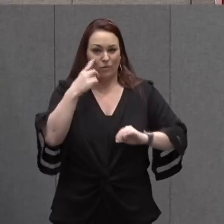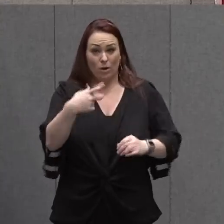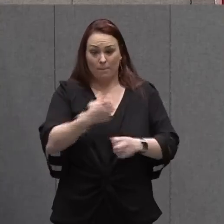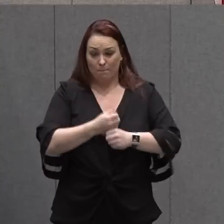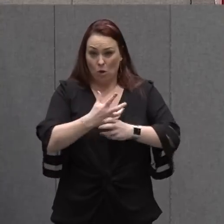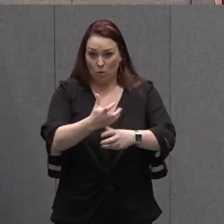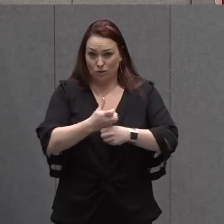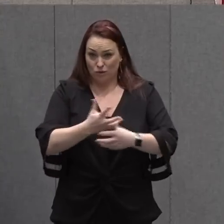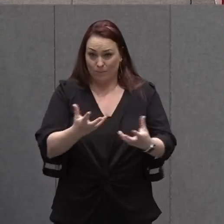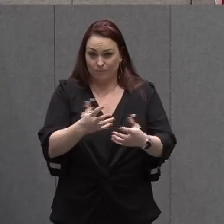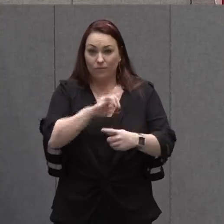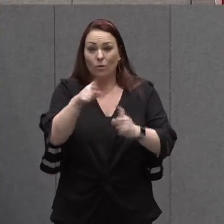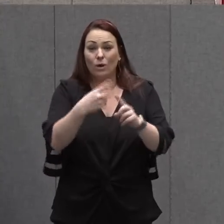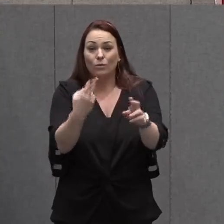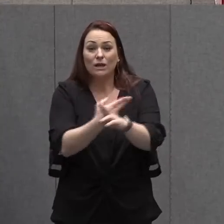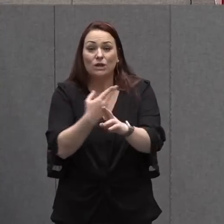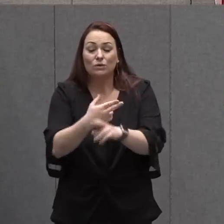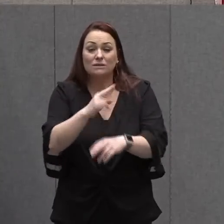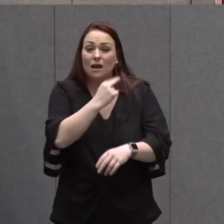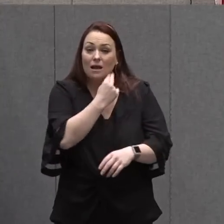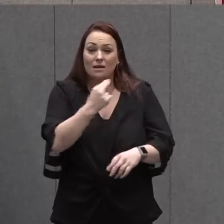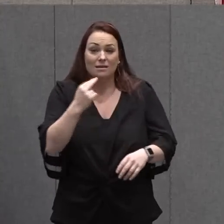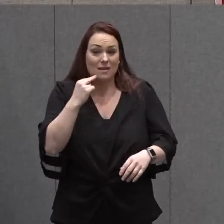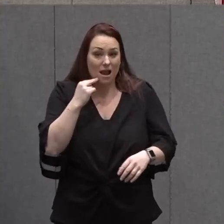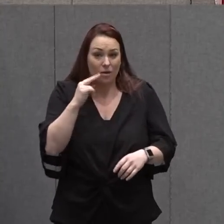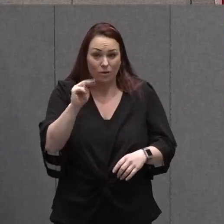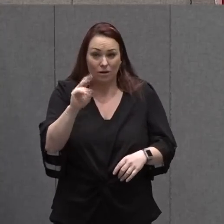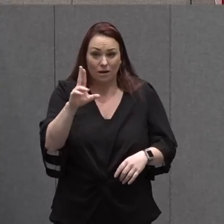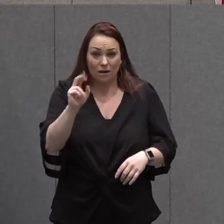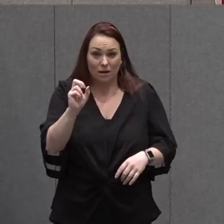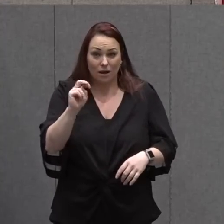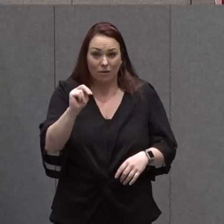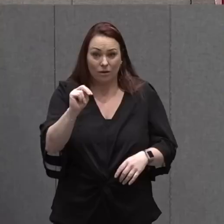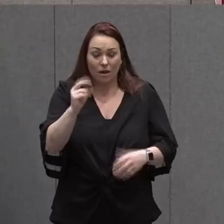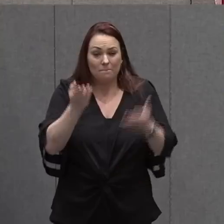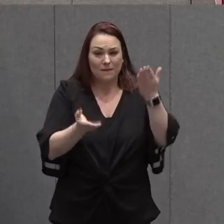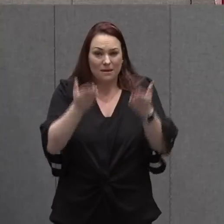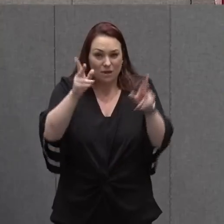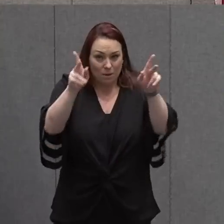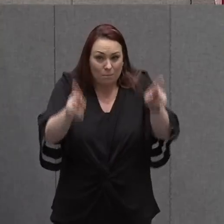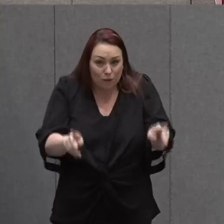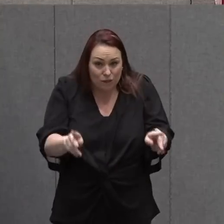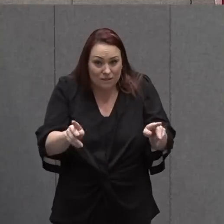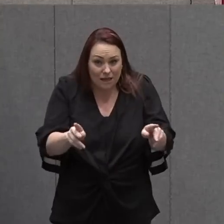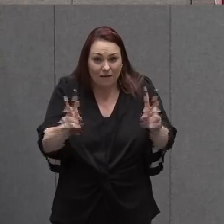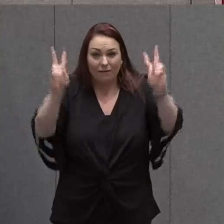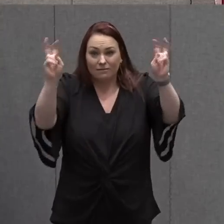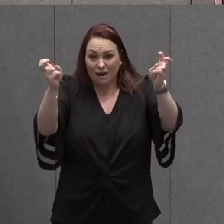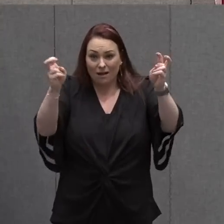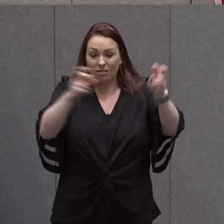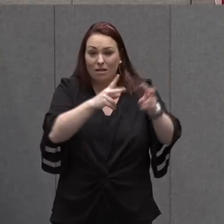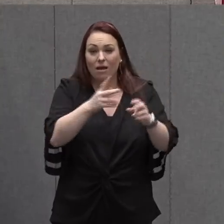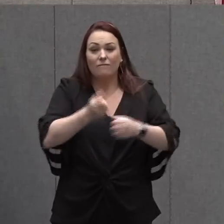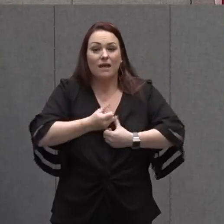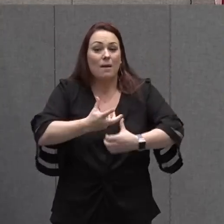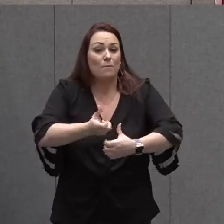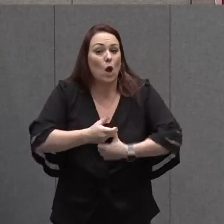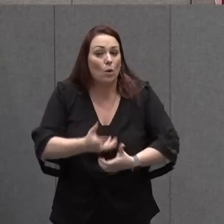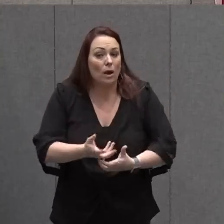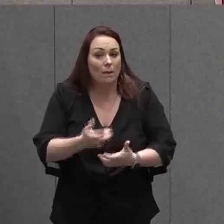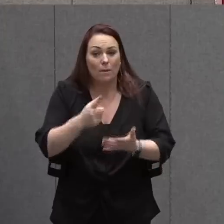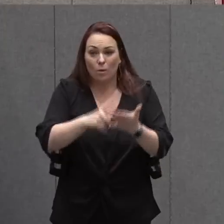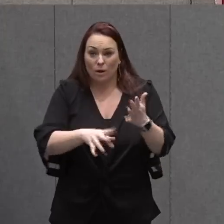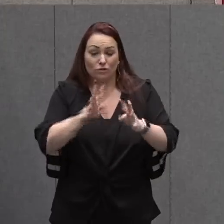use a noun, it's when we're talking about maybe a person, maybe the title of your poem, or maybe what you're talking